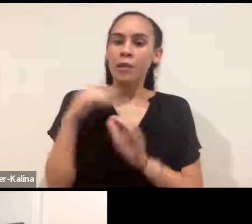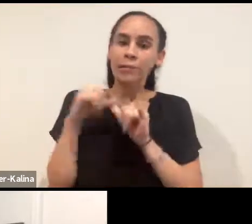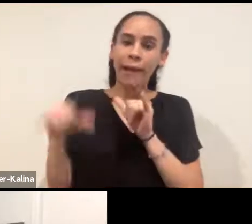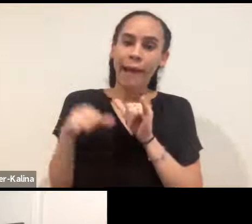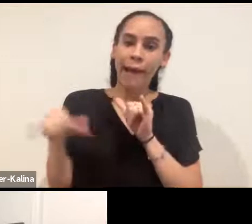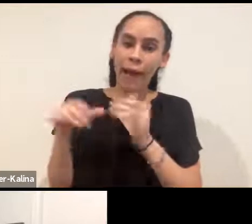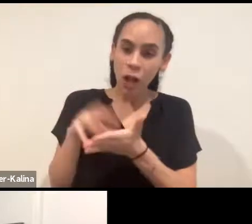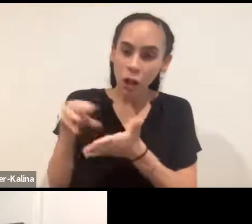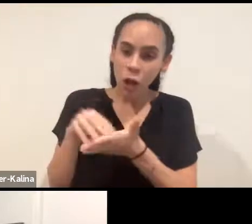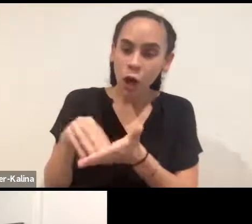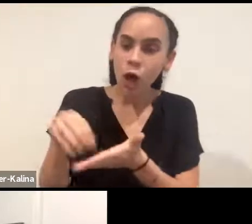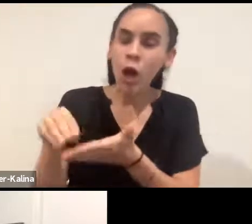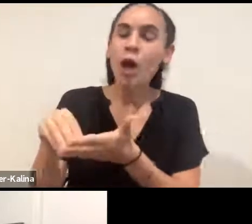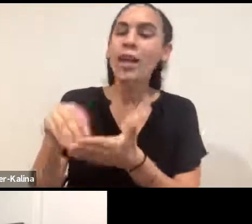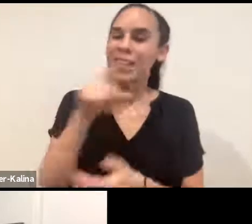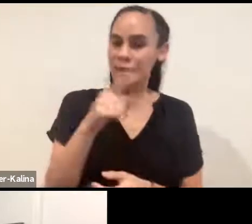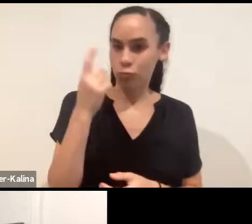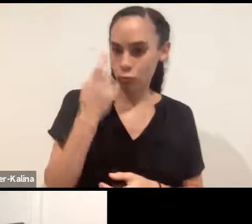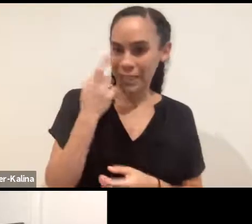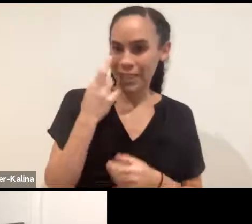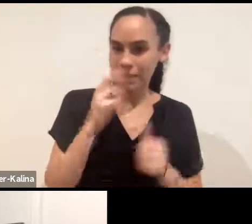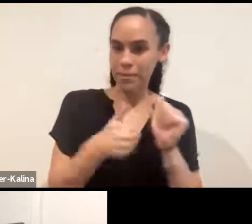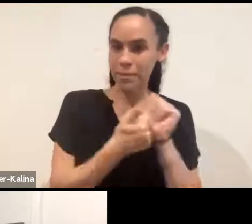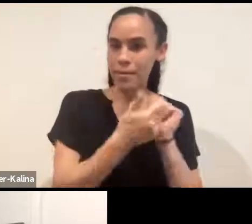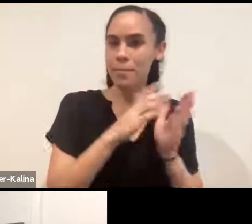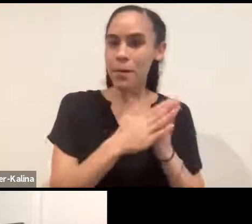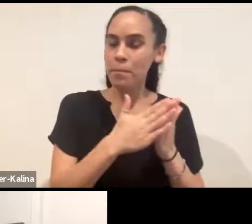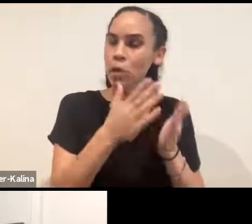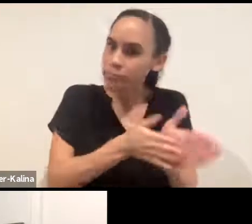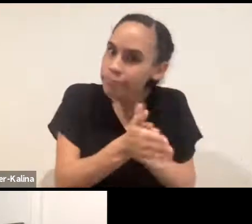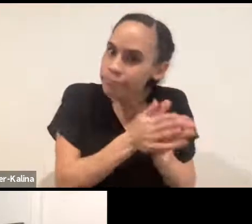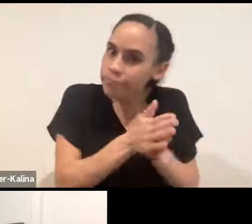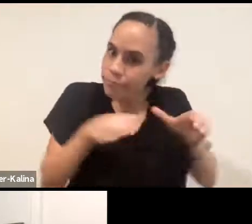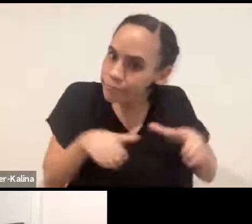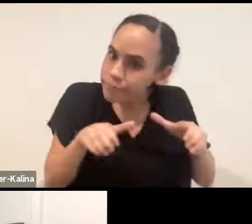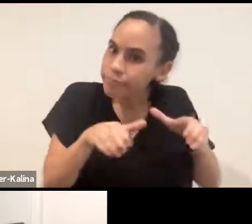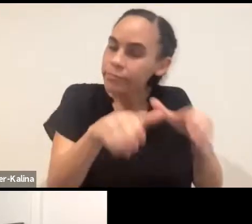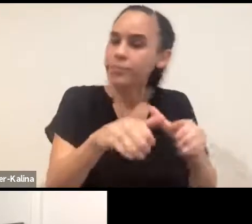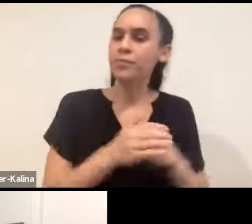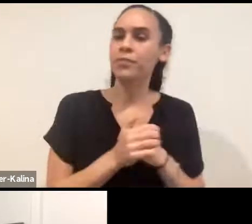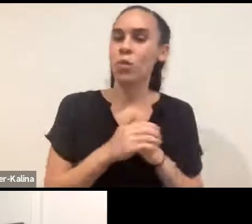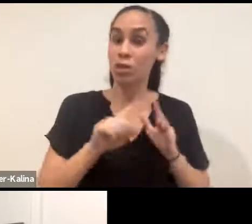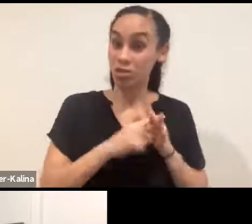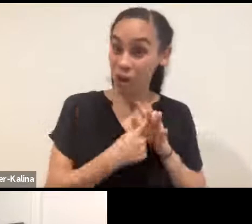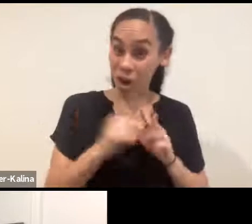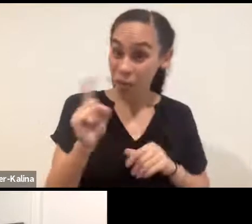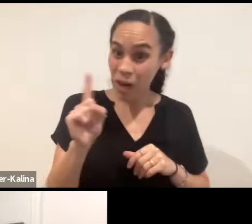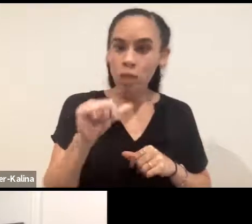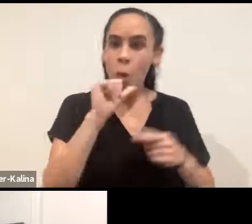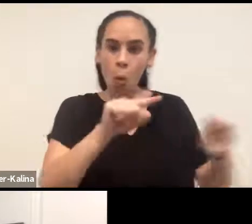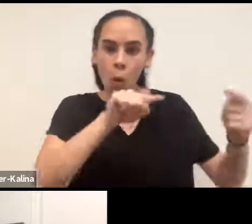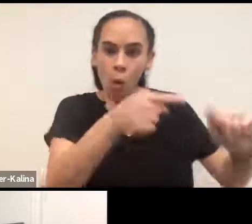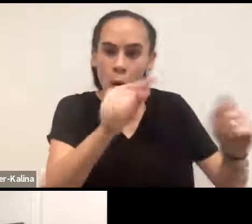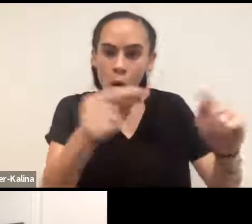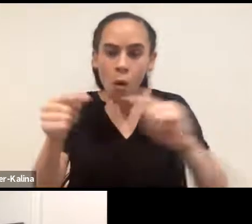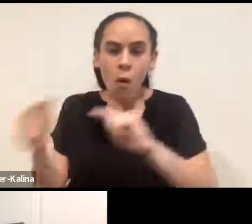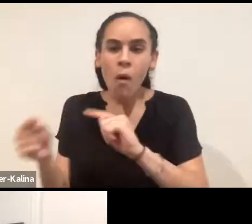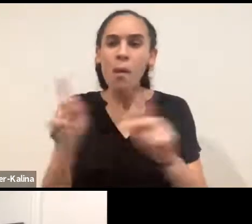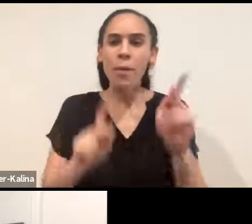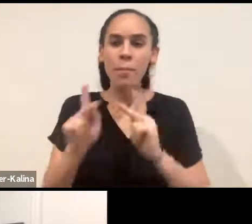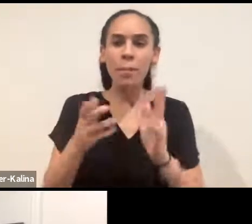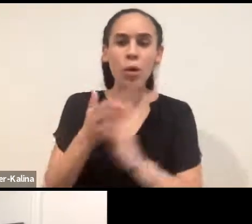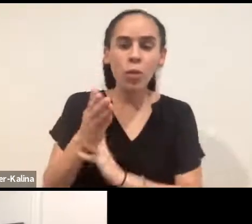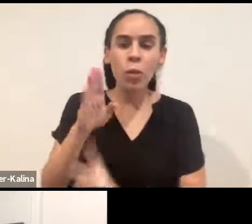is to get people to take action as an ally first. And, it starts with doing no harm and making sure that we're not harming people through biases